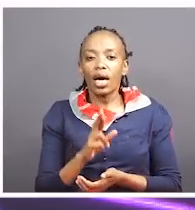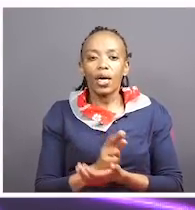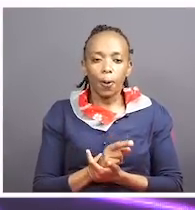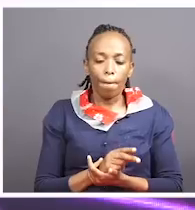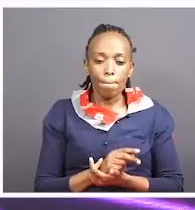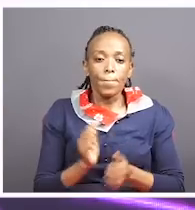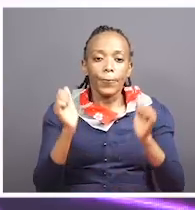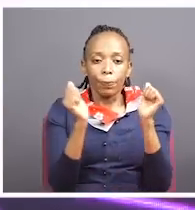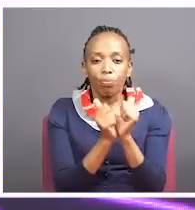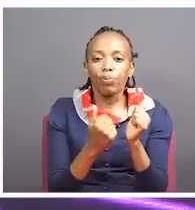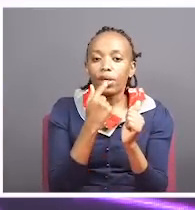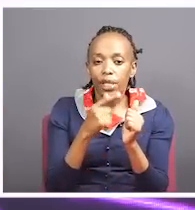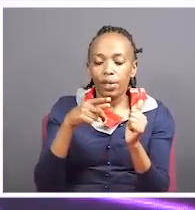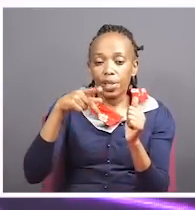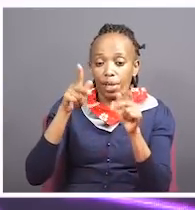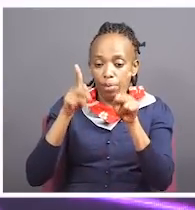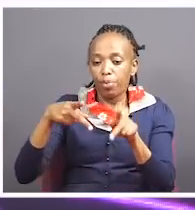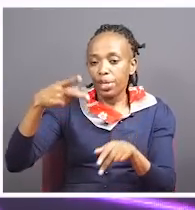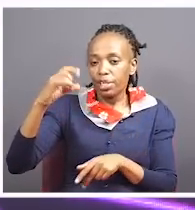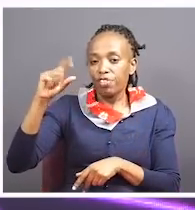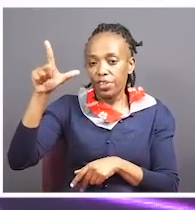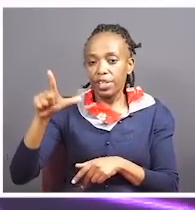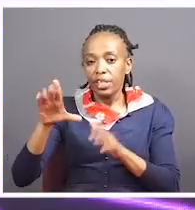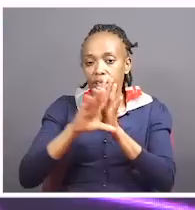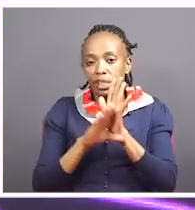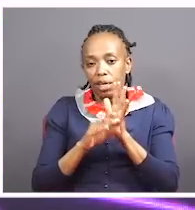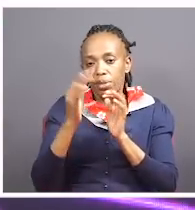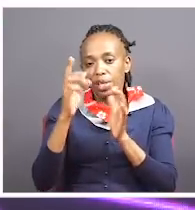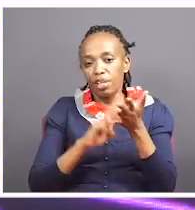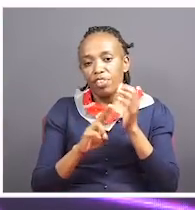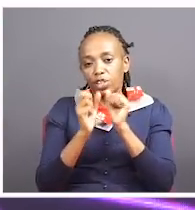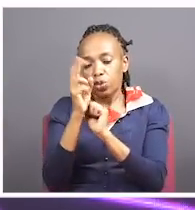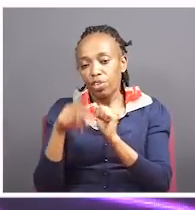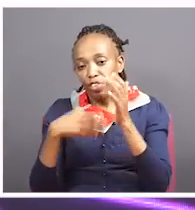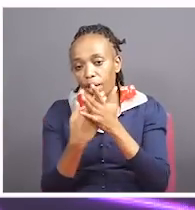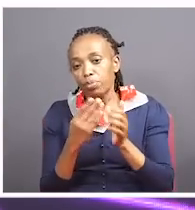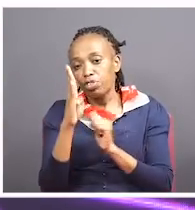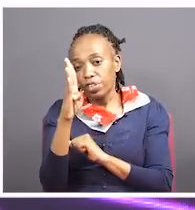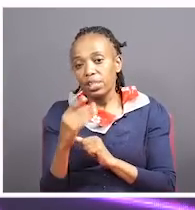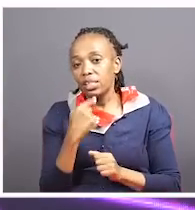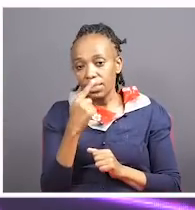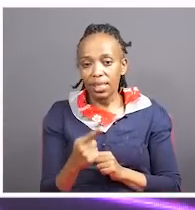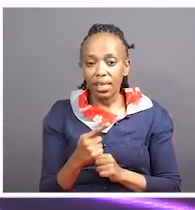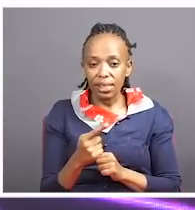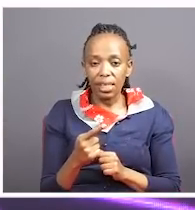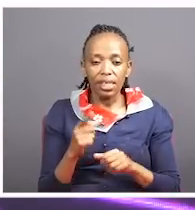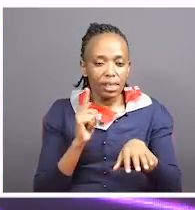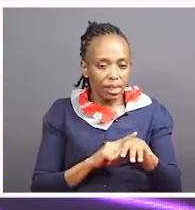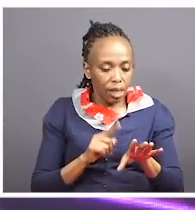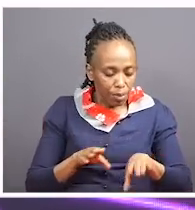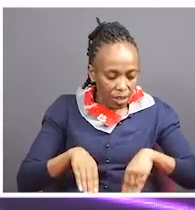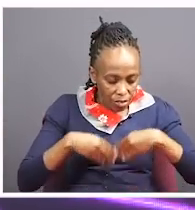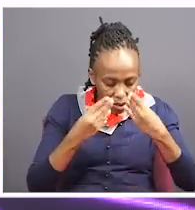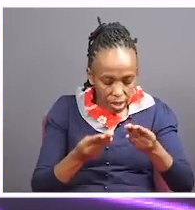are. Paul tells the Philippians in chapter 3, verse number 12 to 14, and he says this. After he